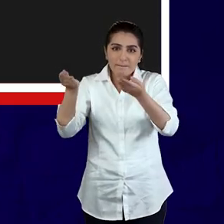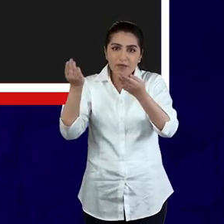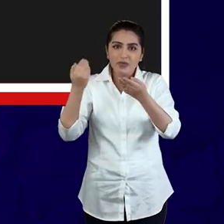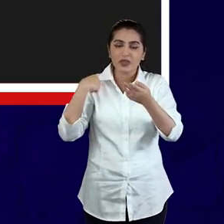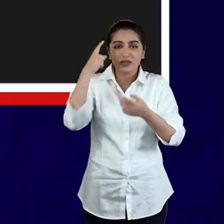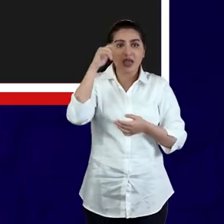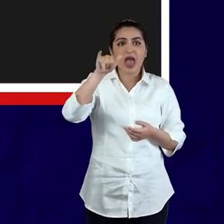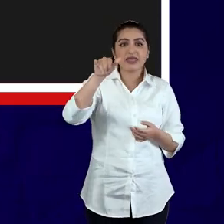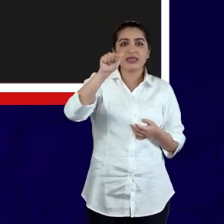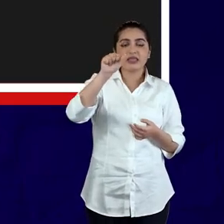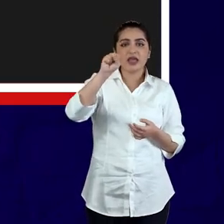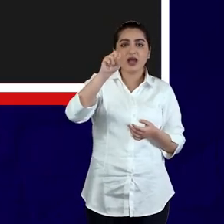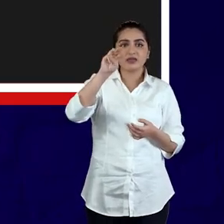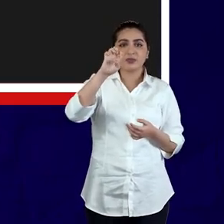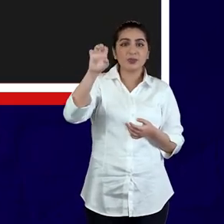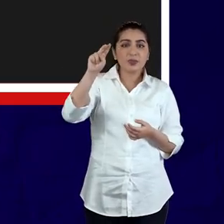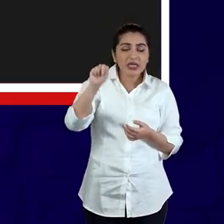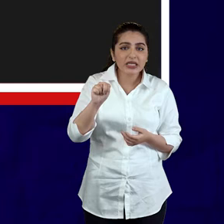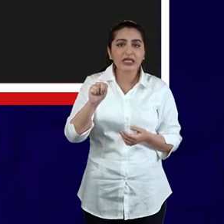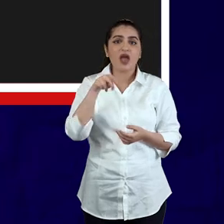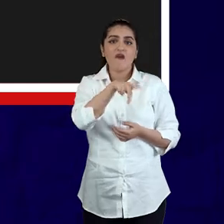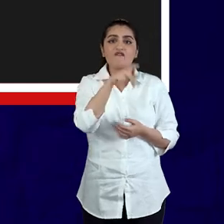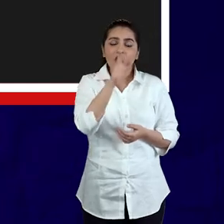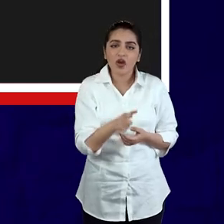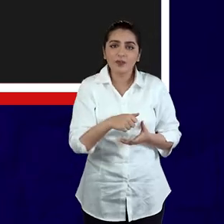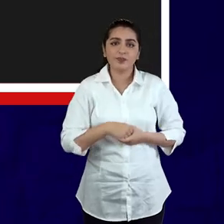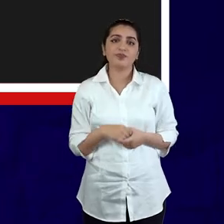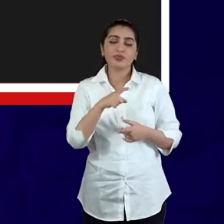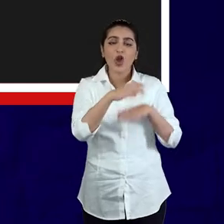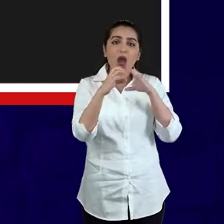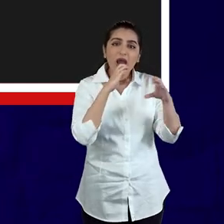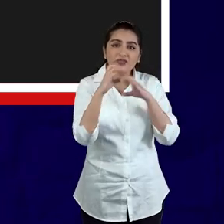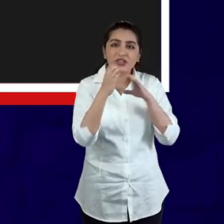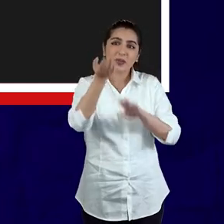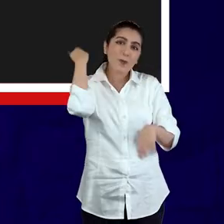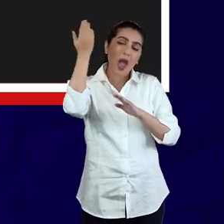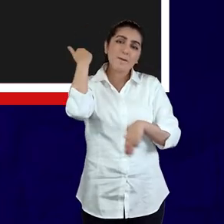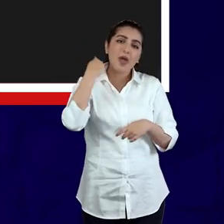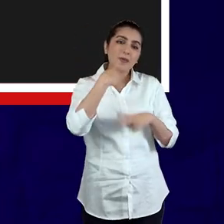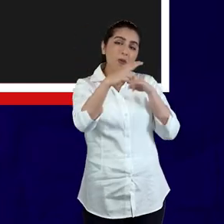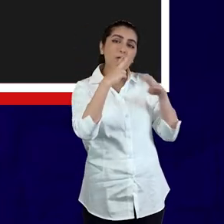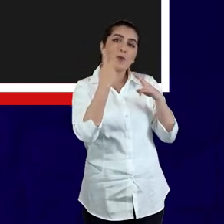cooking things up with Yasmeen Lari, because through the program and through all the conversations we've had,